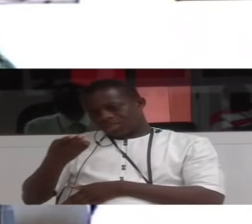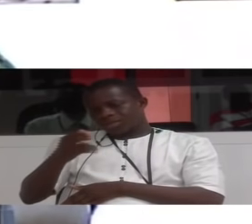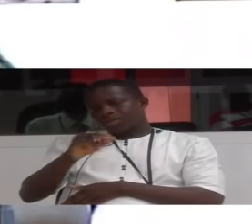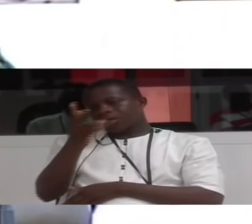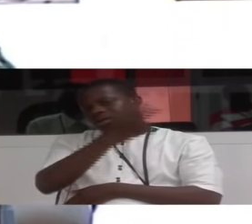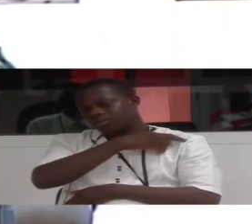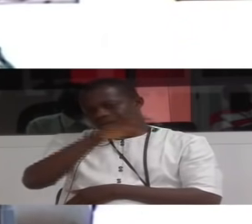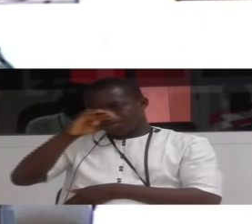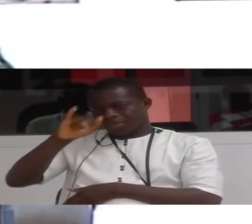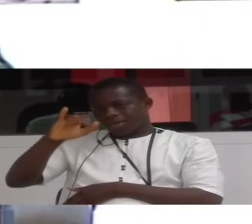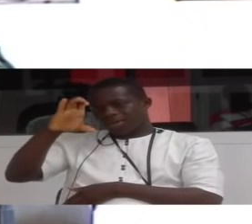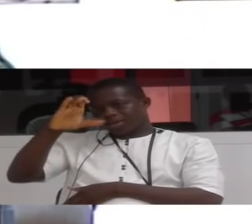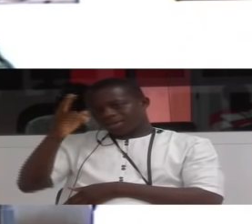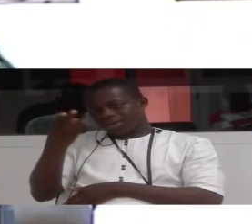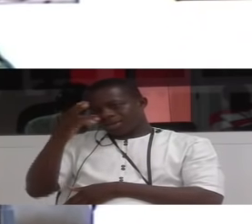Lieutenant Michael Jata.